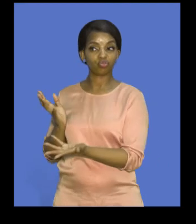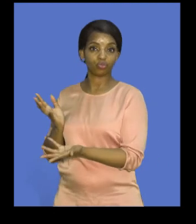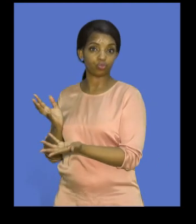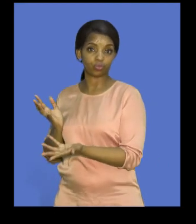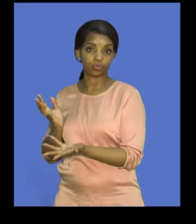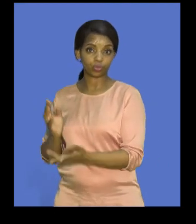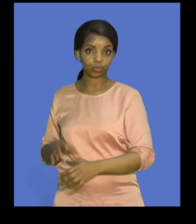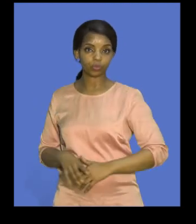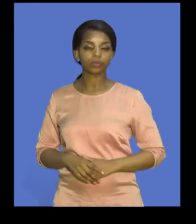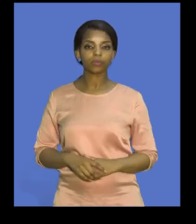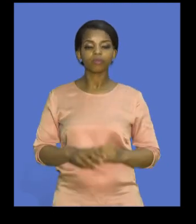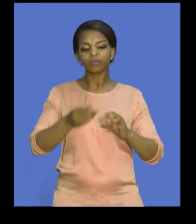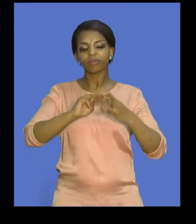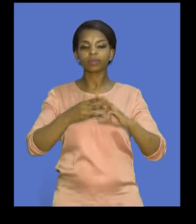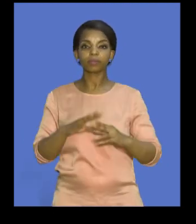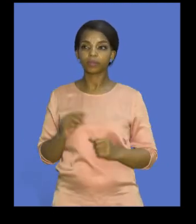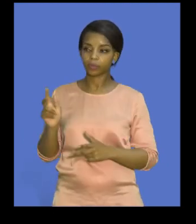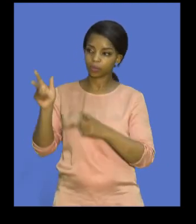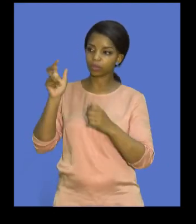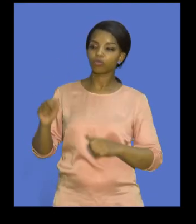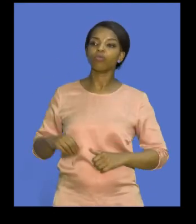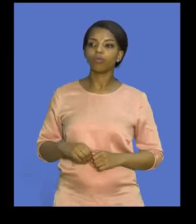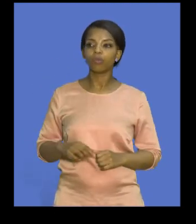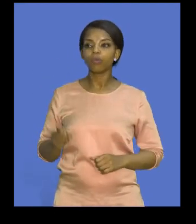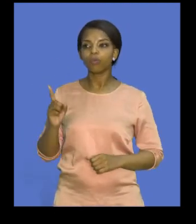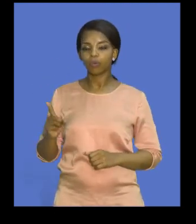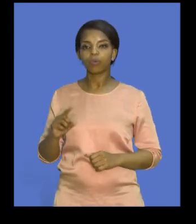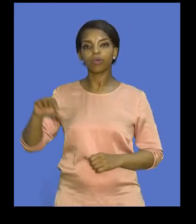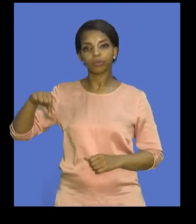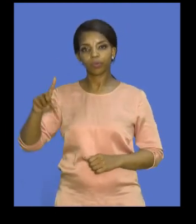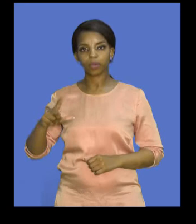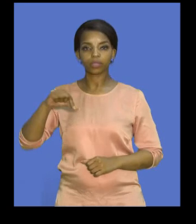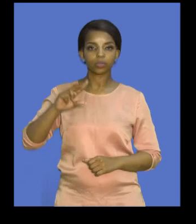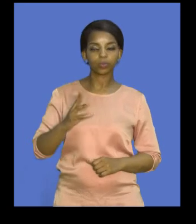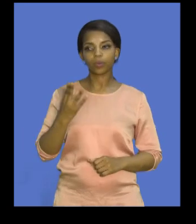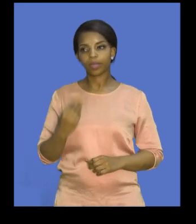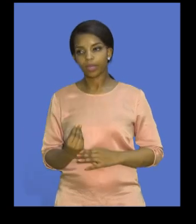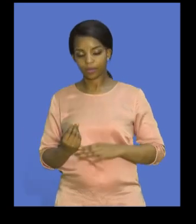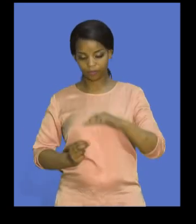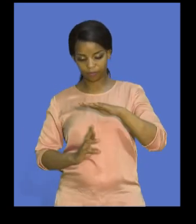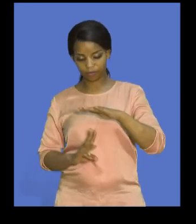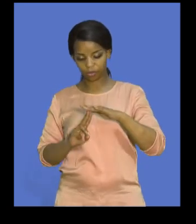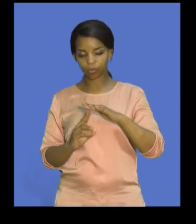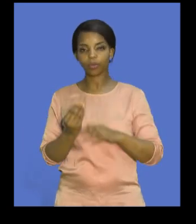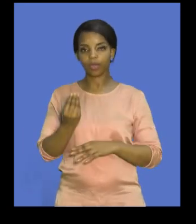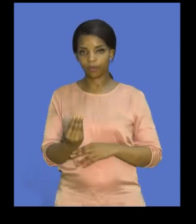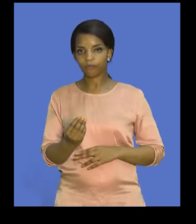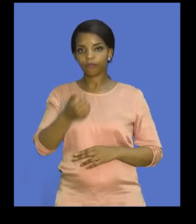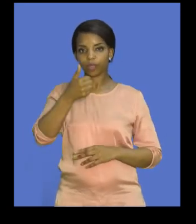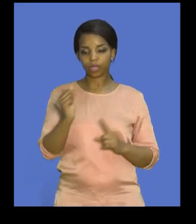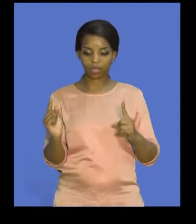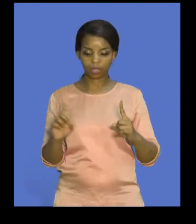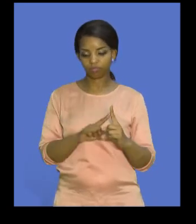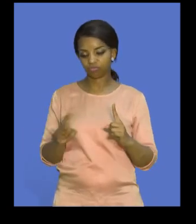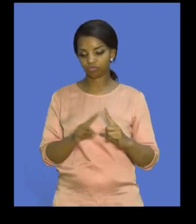looking at that, you can see the product of the charges, you can see the square of the distance. So this is the product of charges,